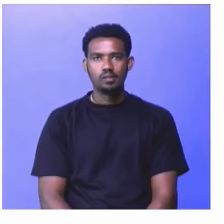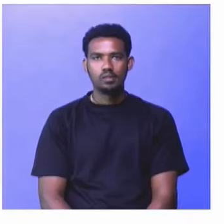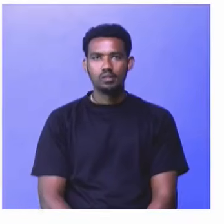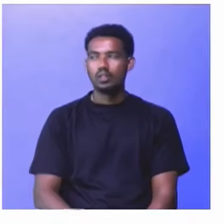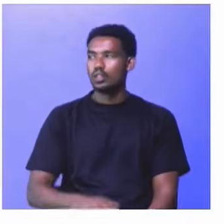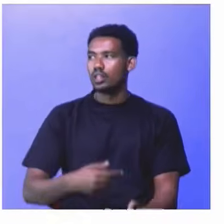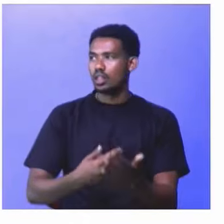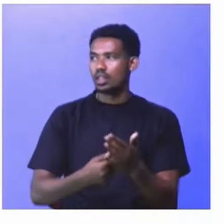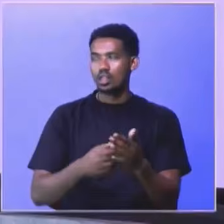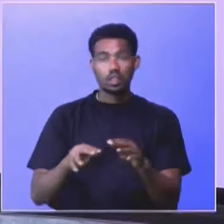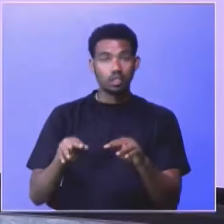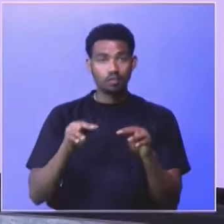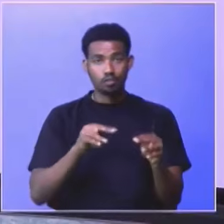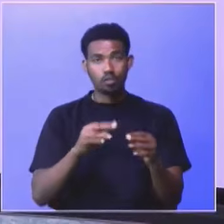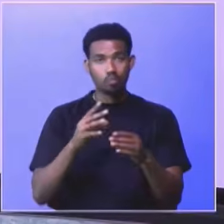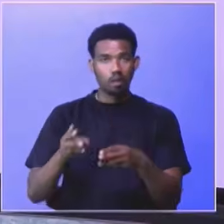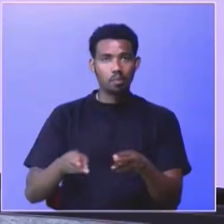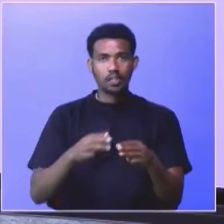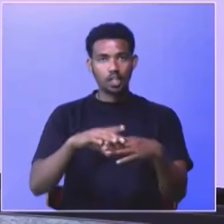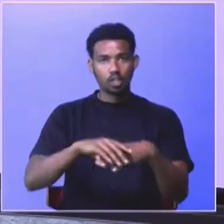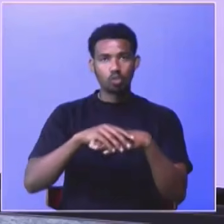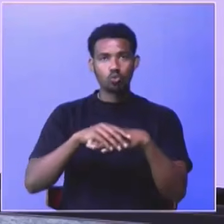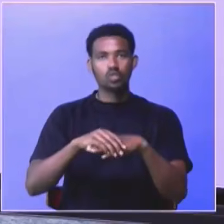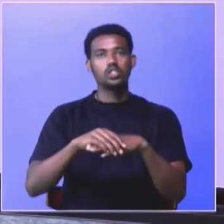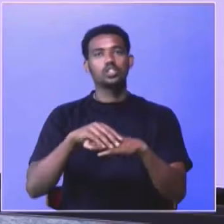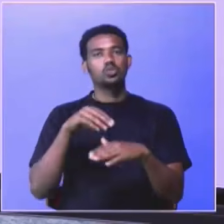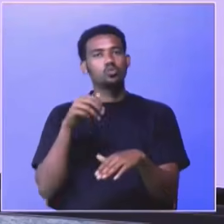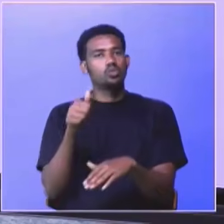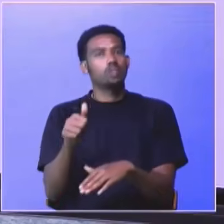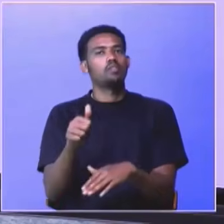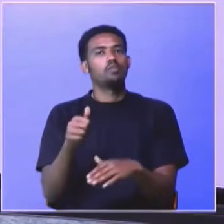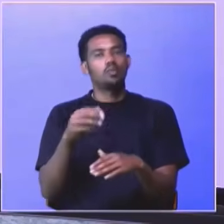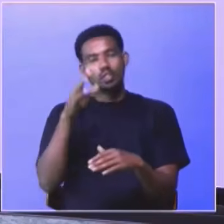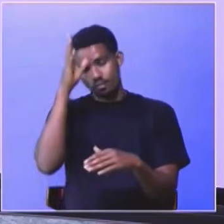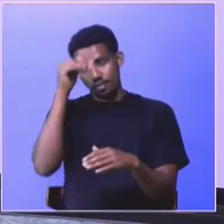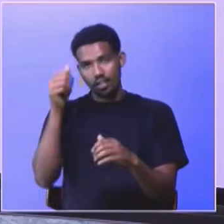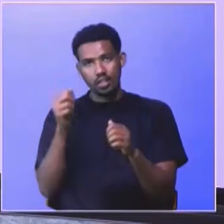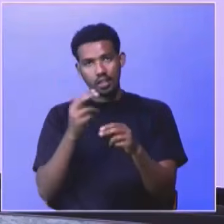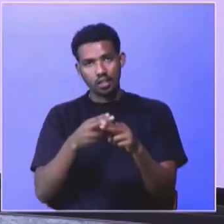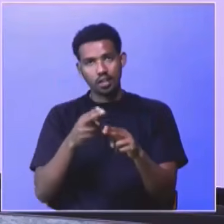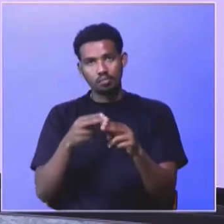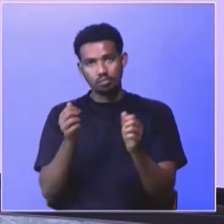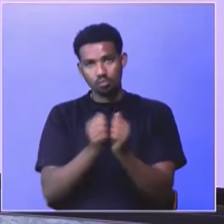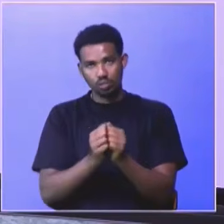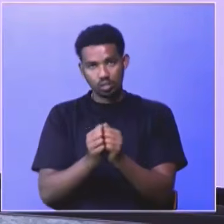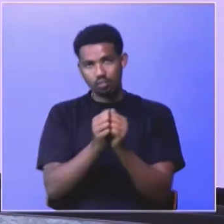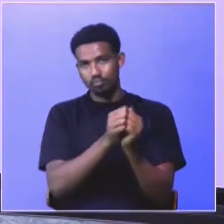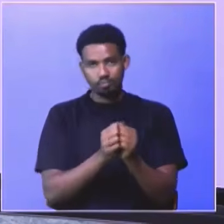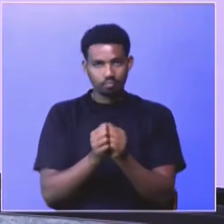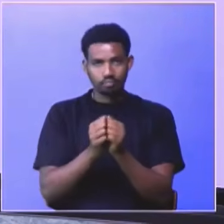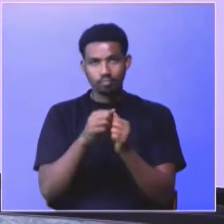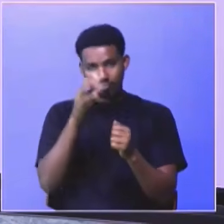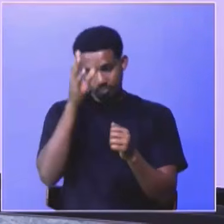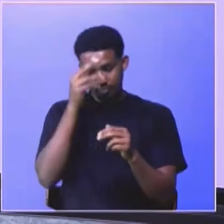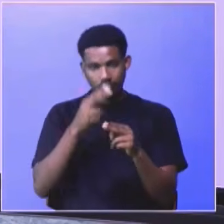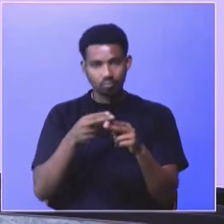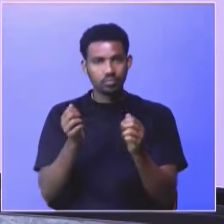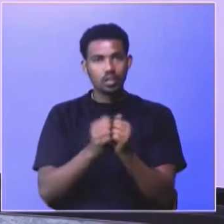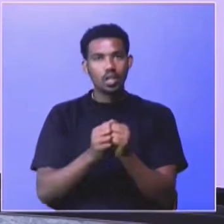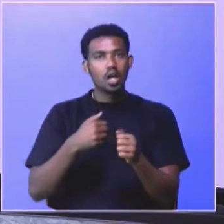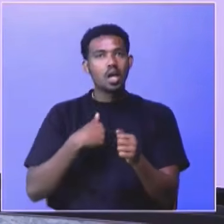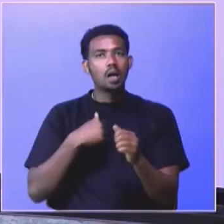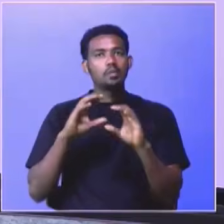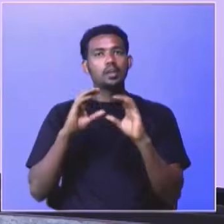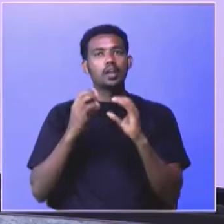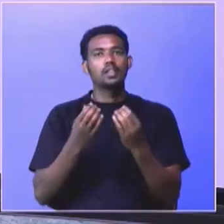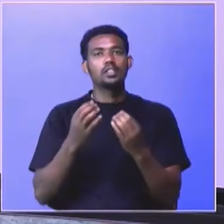This is the formal method introducing yourself with your father's name easily. So I am great. For example, let